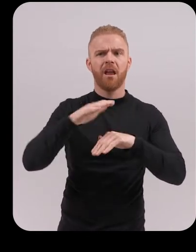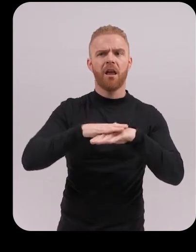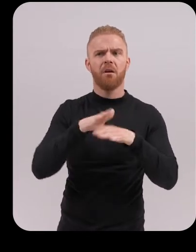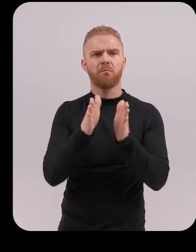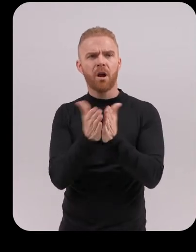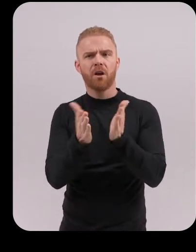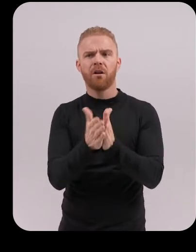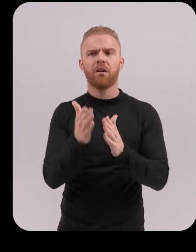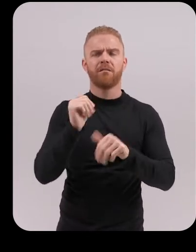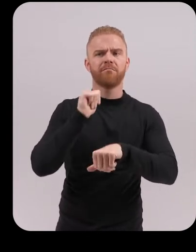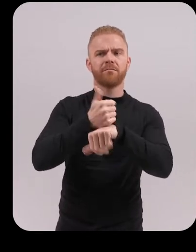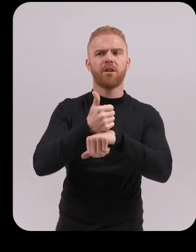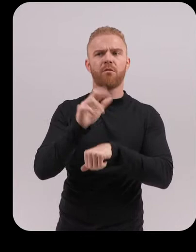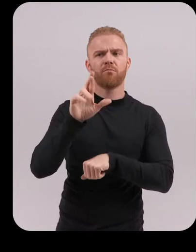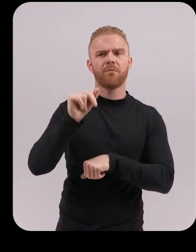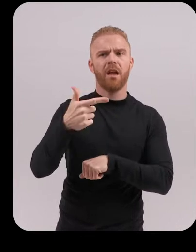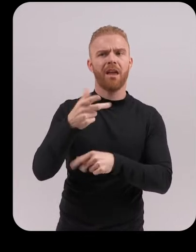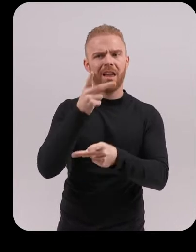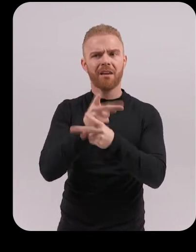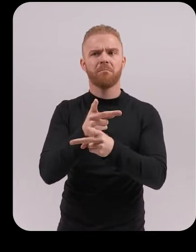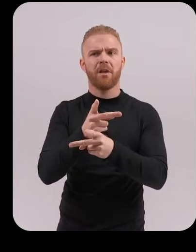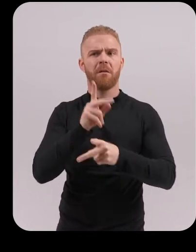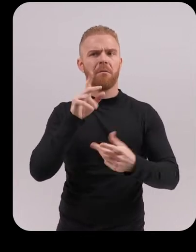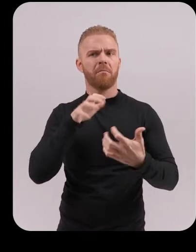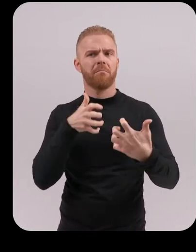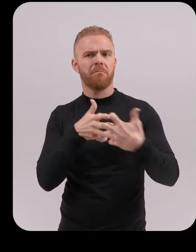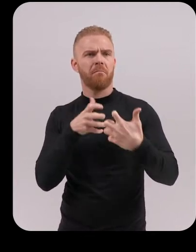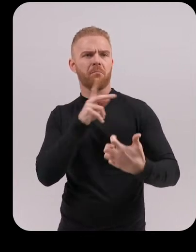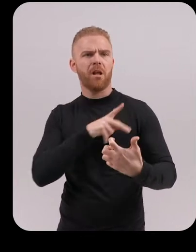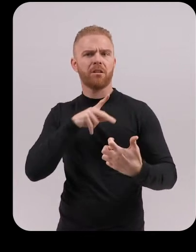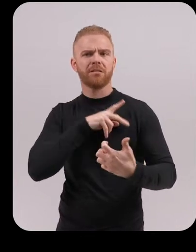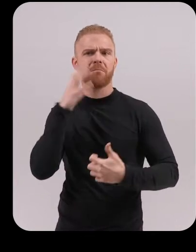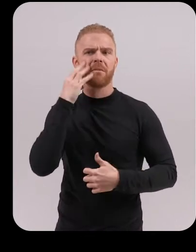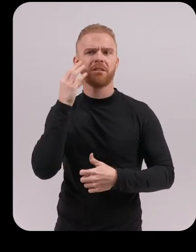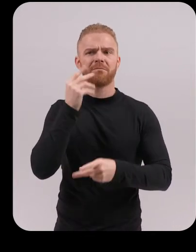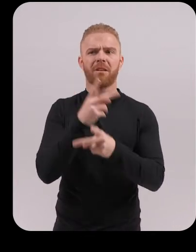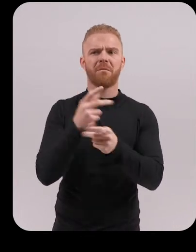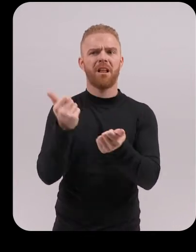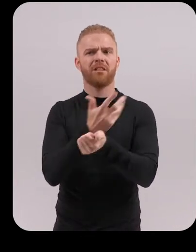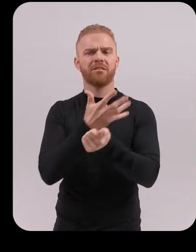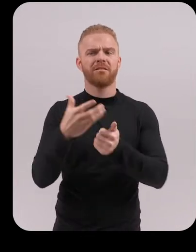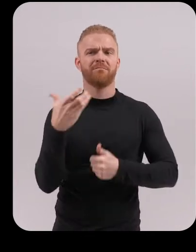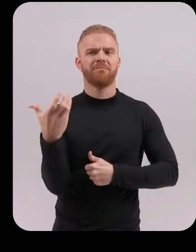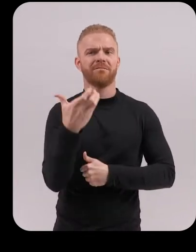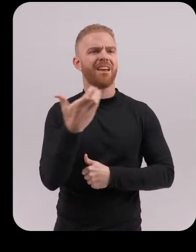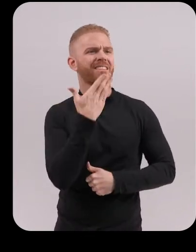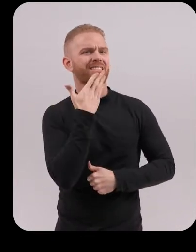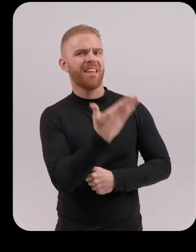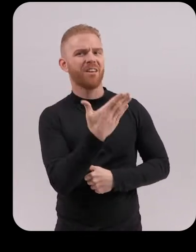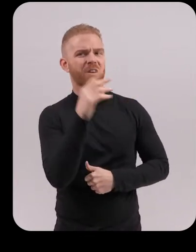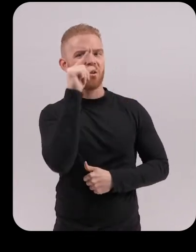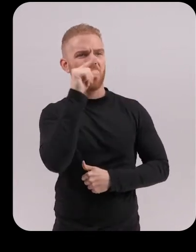the experience, and keep everything on device thanks to Google AI Edge. Now,